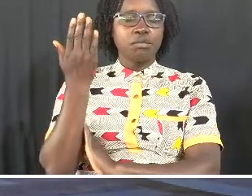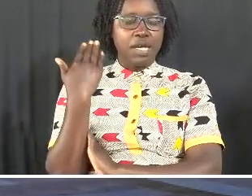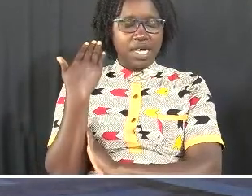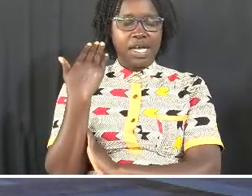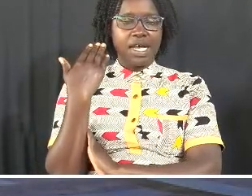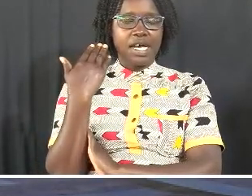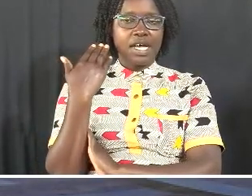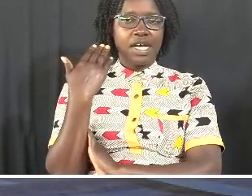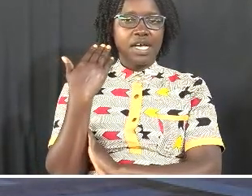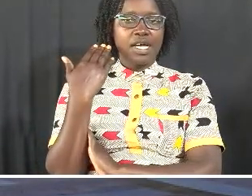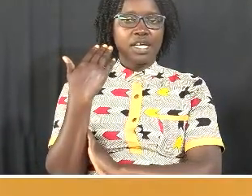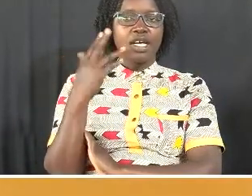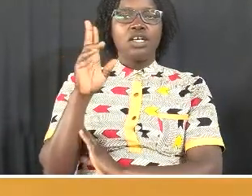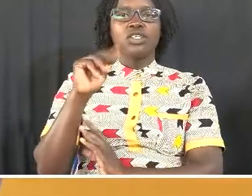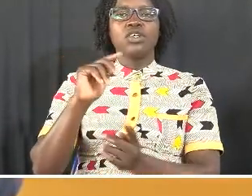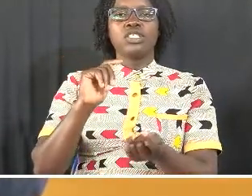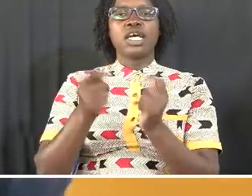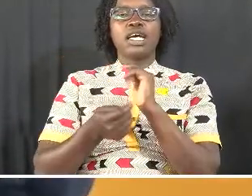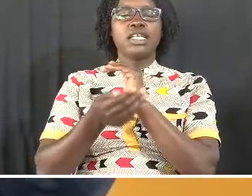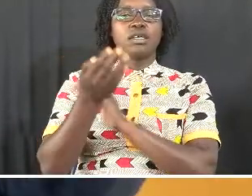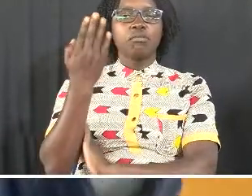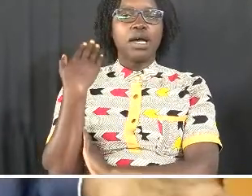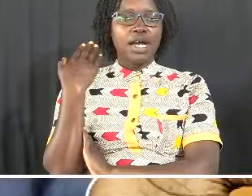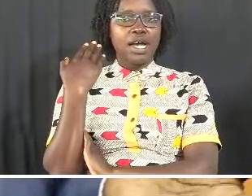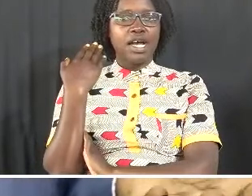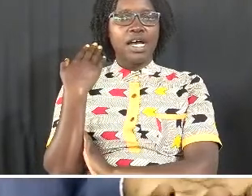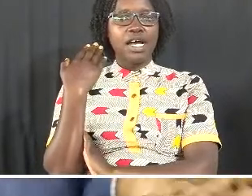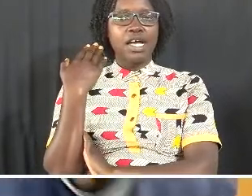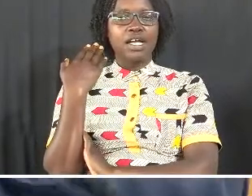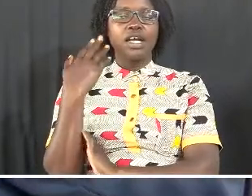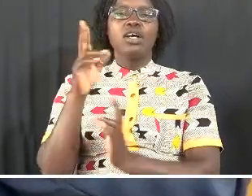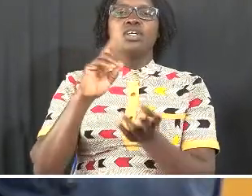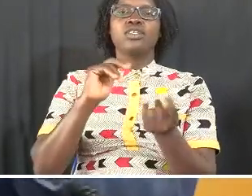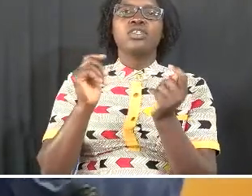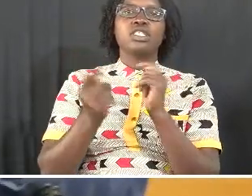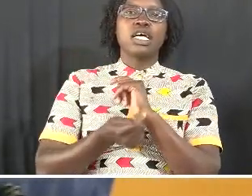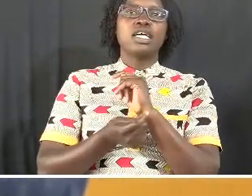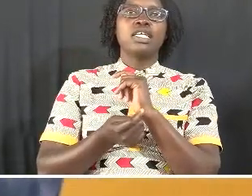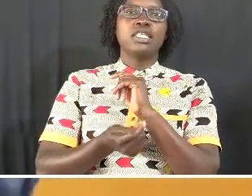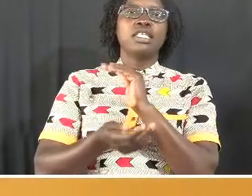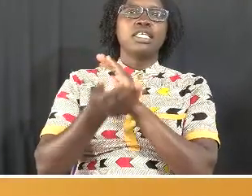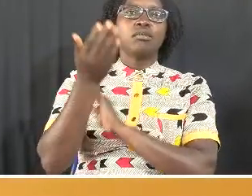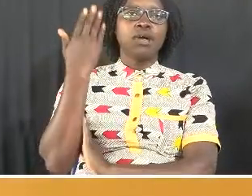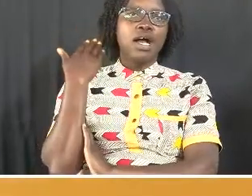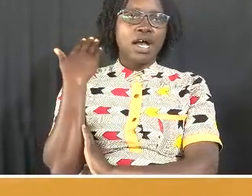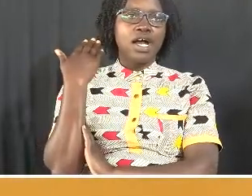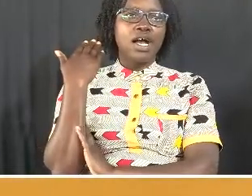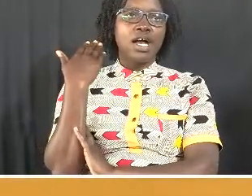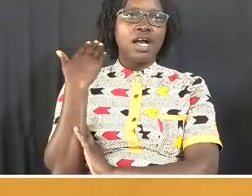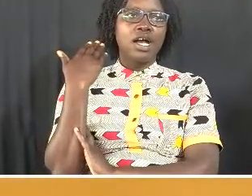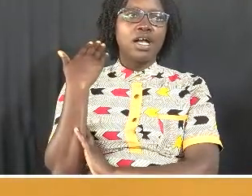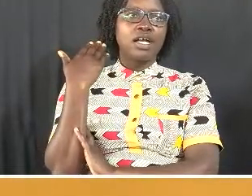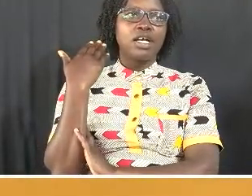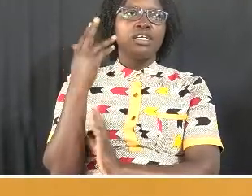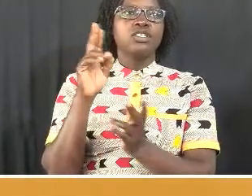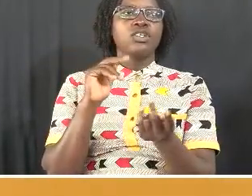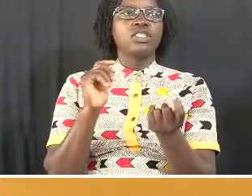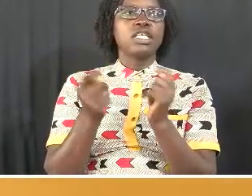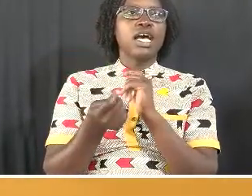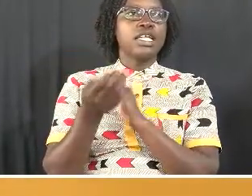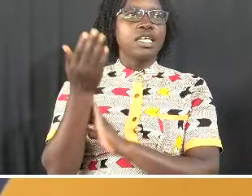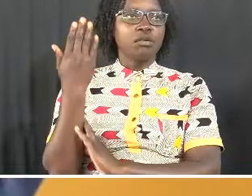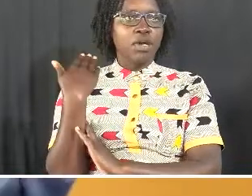turning back. No turning back. No turning back.